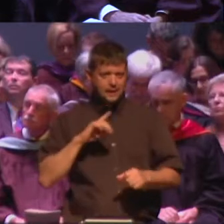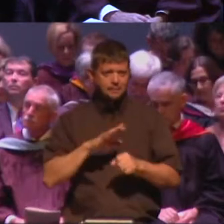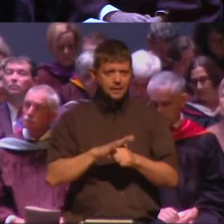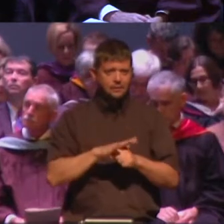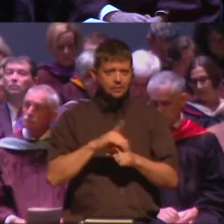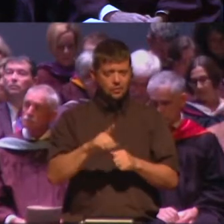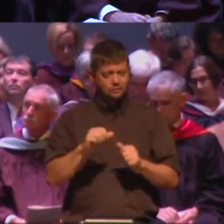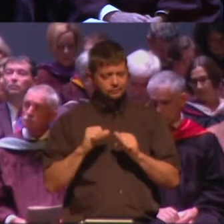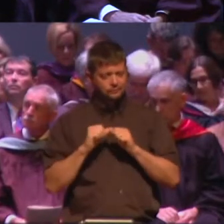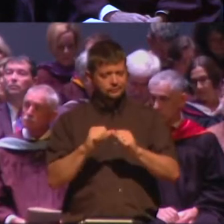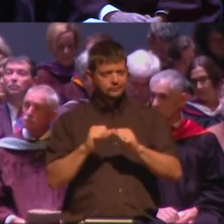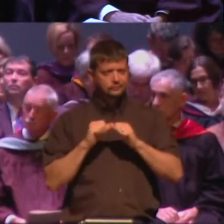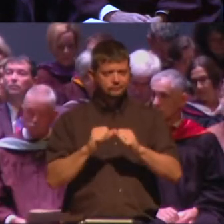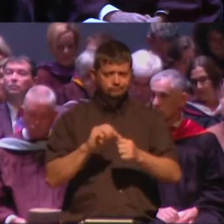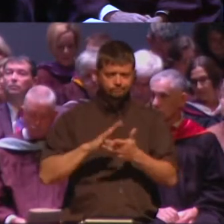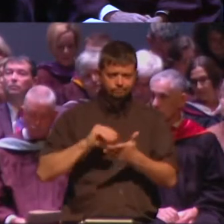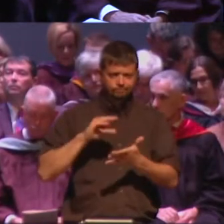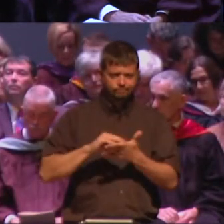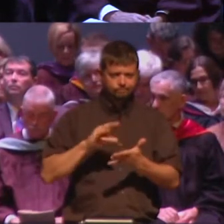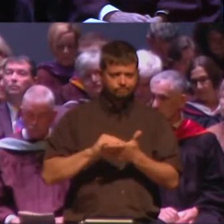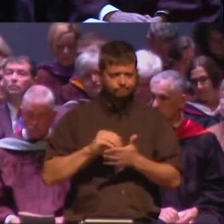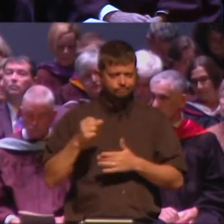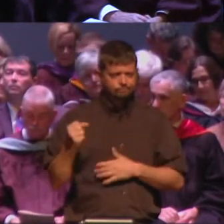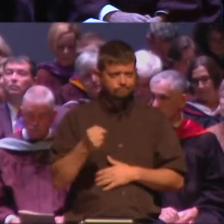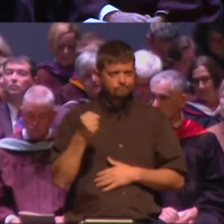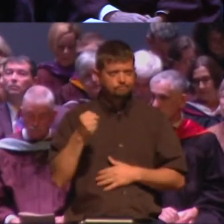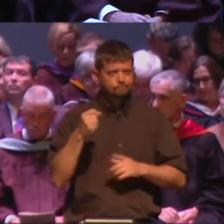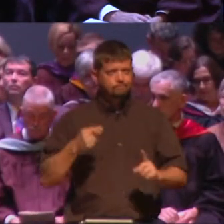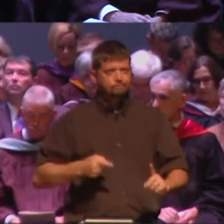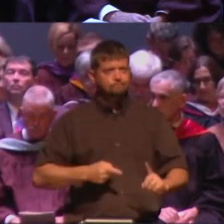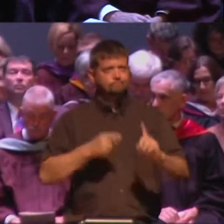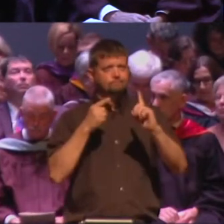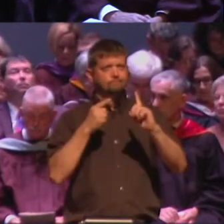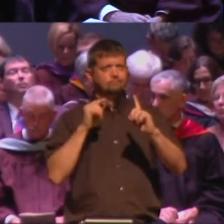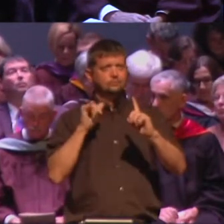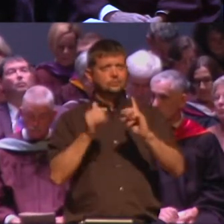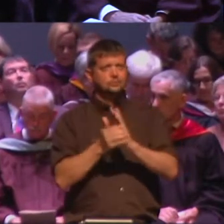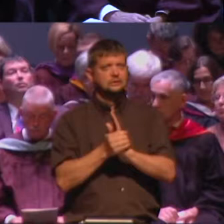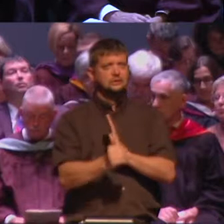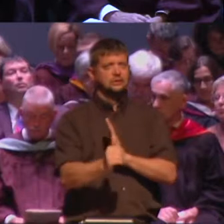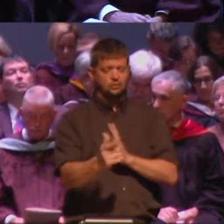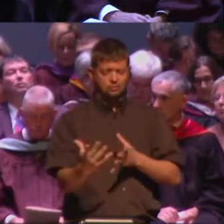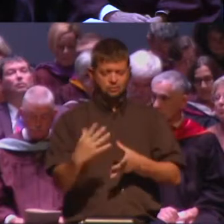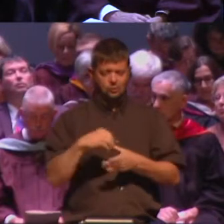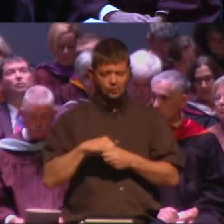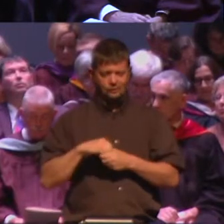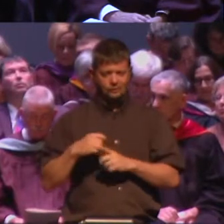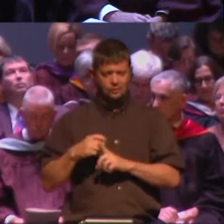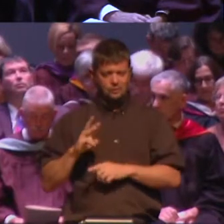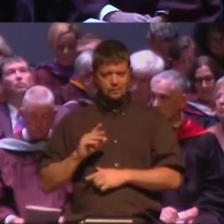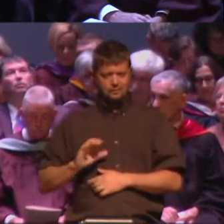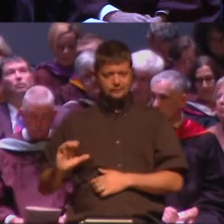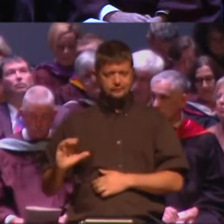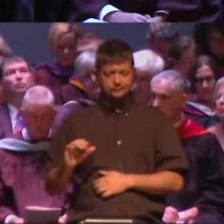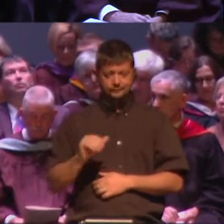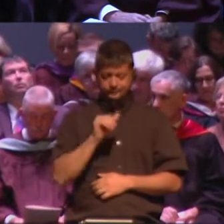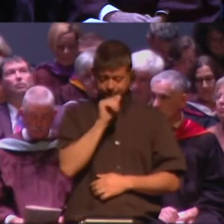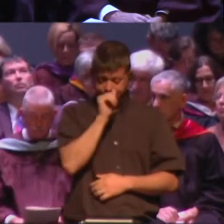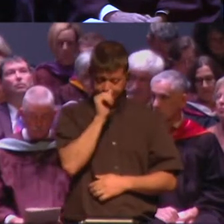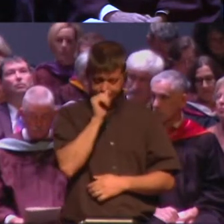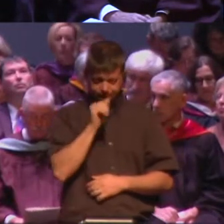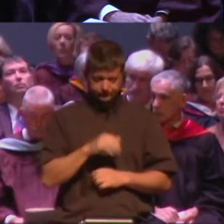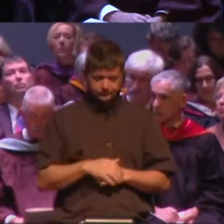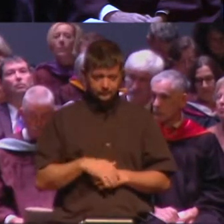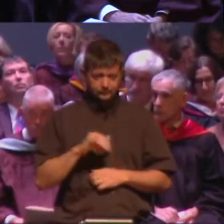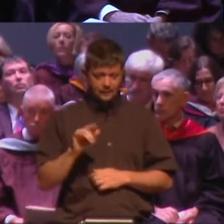lifelong learners and continually hone the skills that you have obtained in your time here. With the exception of the first row,